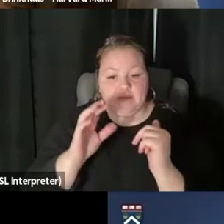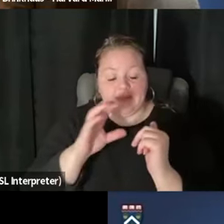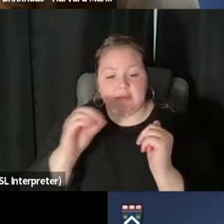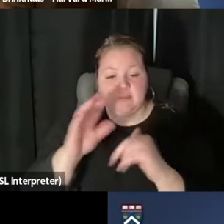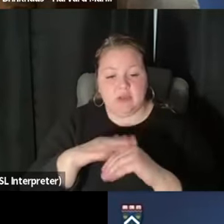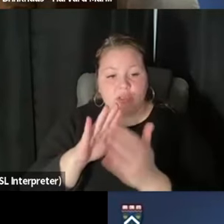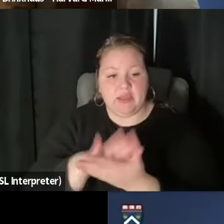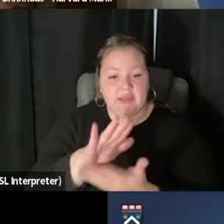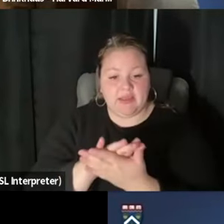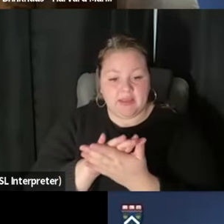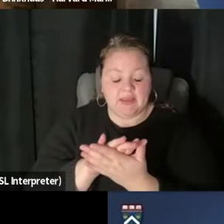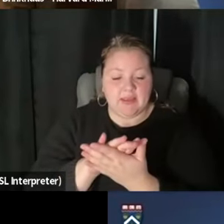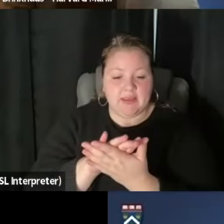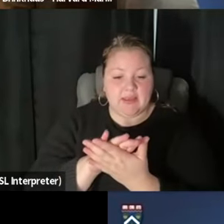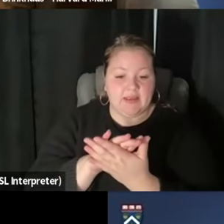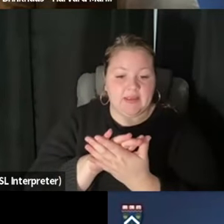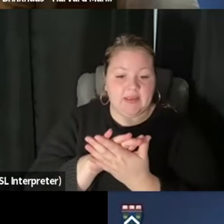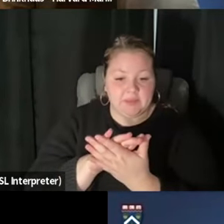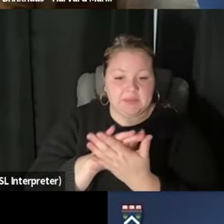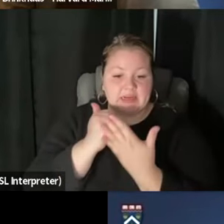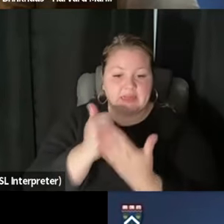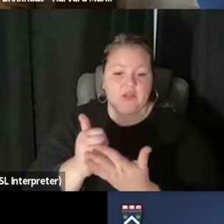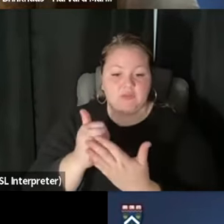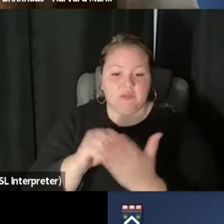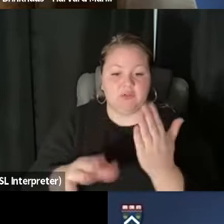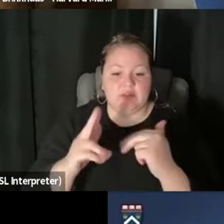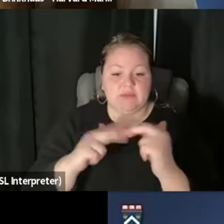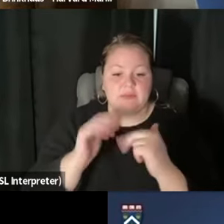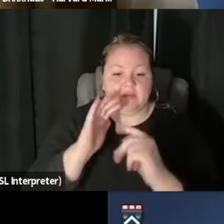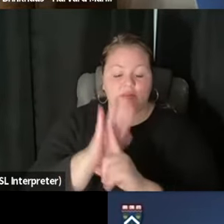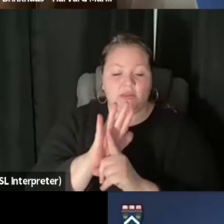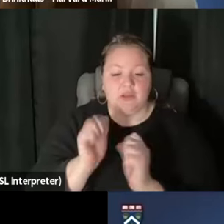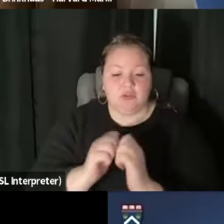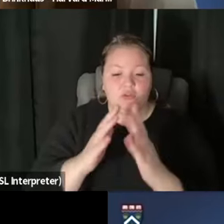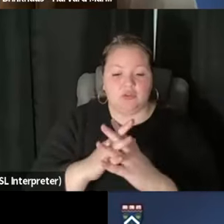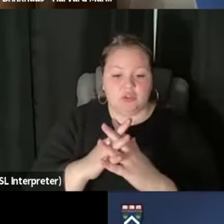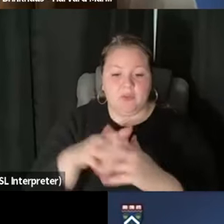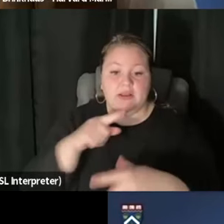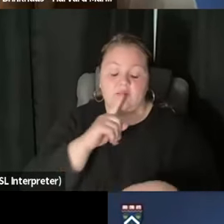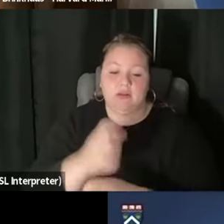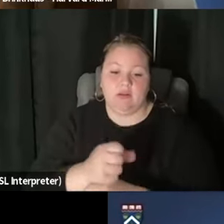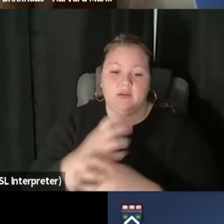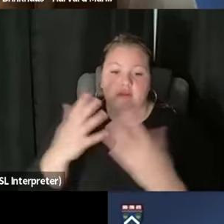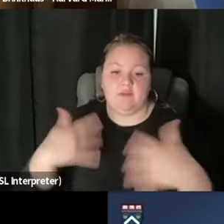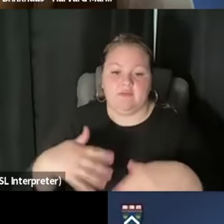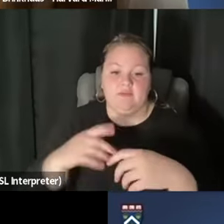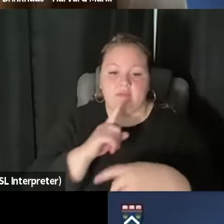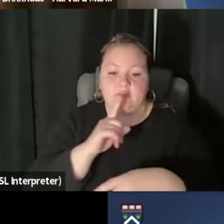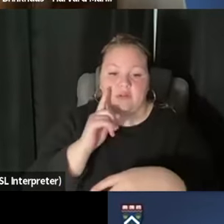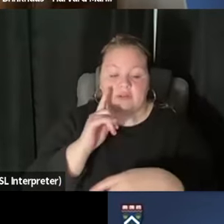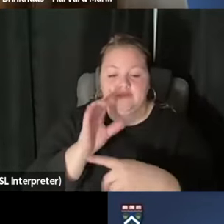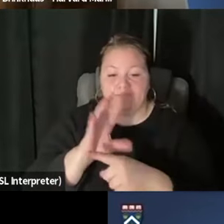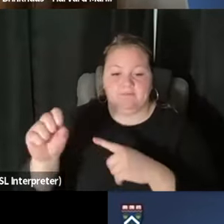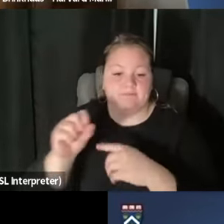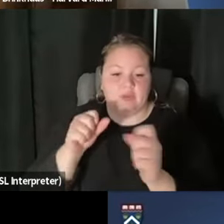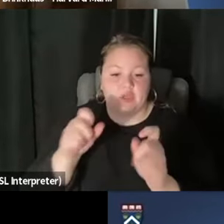campus that helps students build their startups. And I got phenomenal opportunities because of them, as well as I won several awards, such as